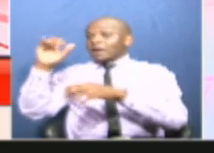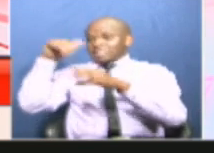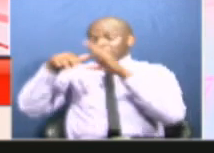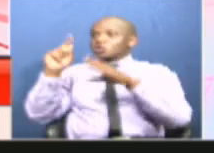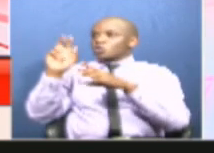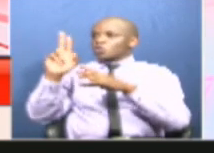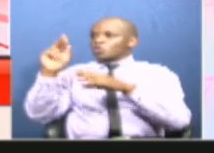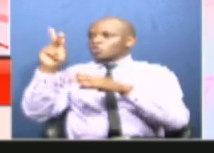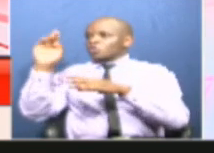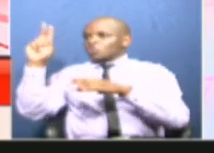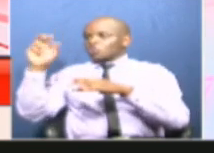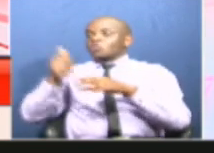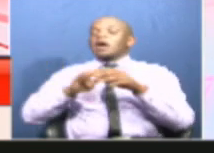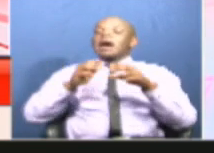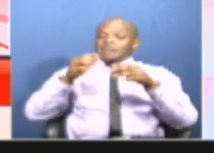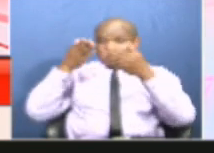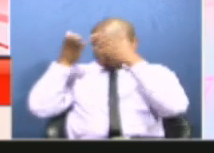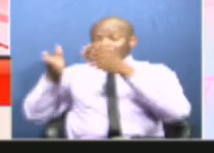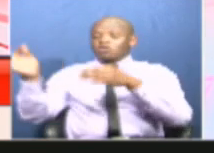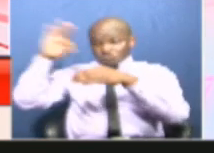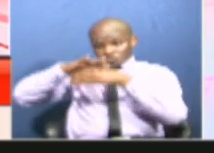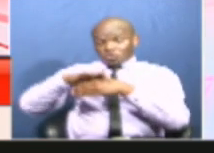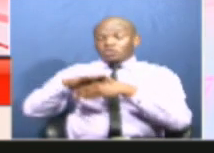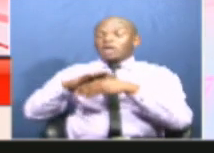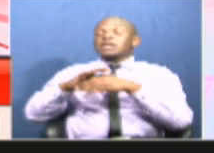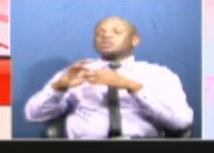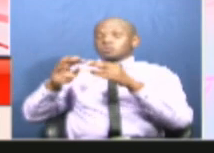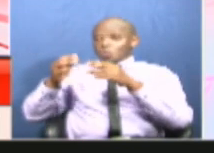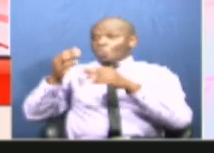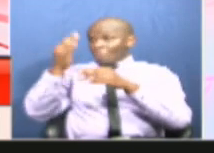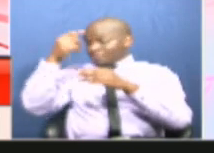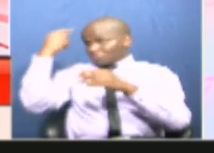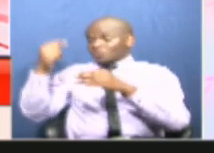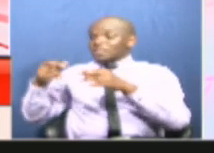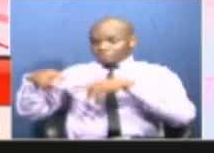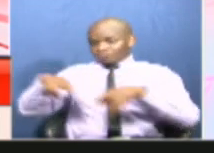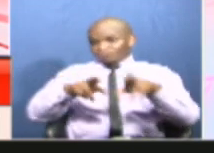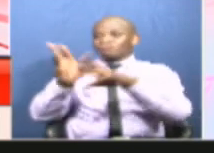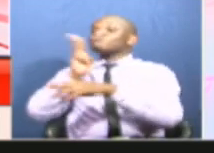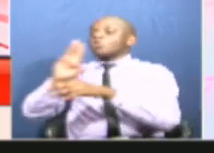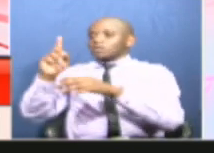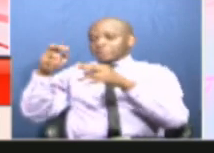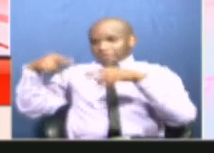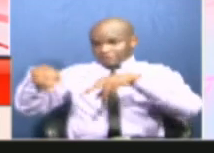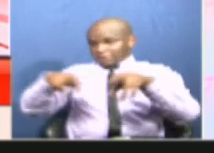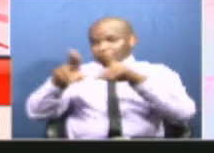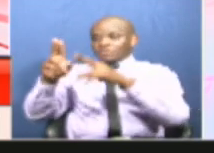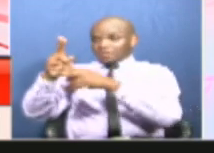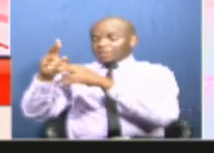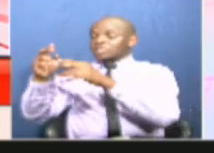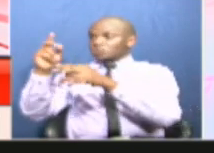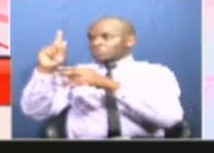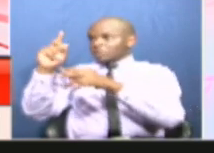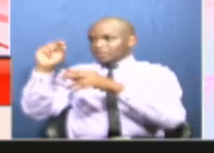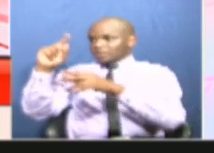Alliance candidate Ekuru Aukot is yet to cast his vote as he cannot reach Kapedo due to flooded river. That is River Nginyang in Turkana. Also,